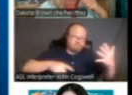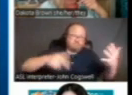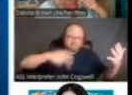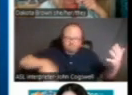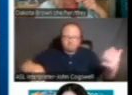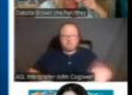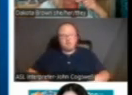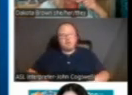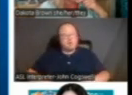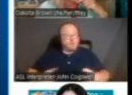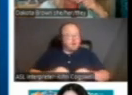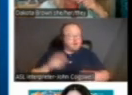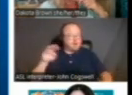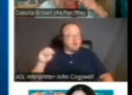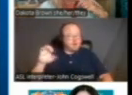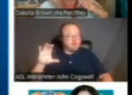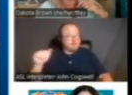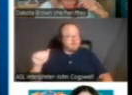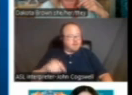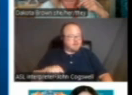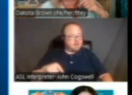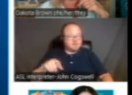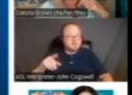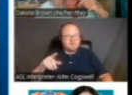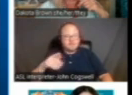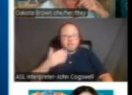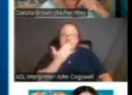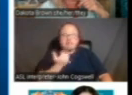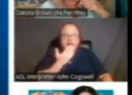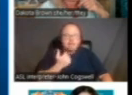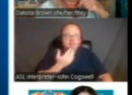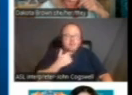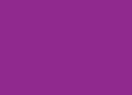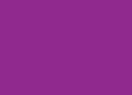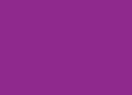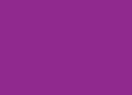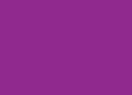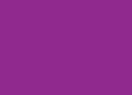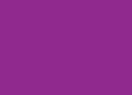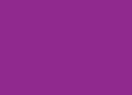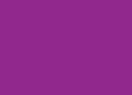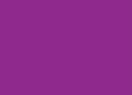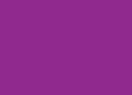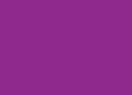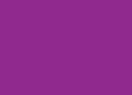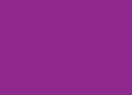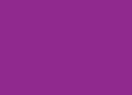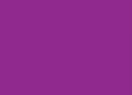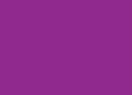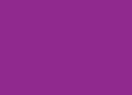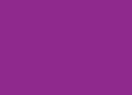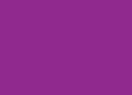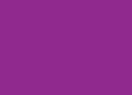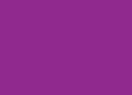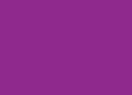ones in Mecca, Diabetes and Mindful Living. So Jackie Navarro is your contact. Her name is in the